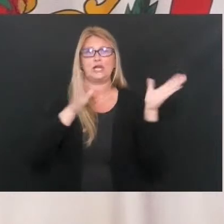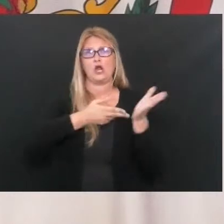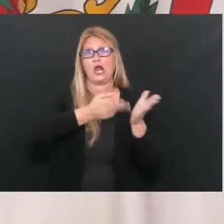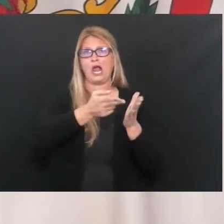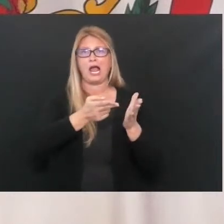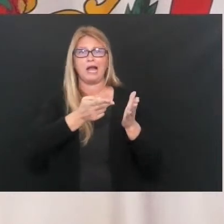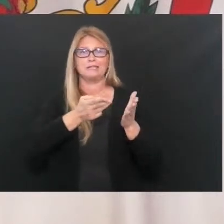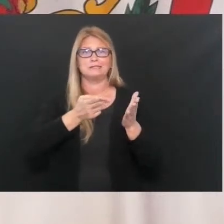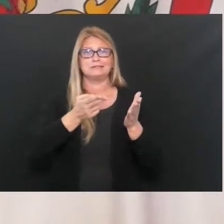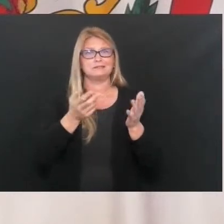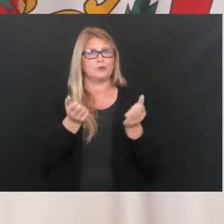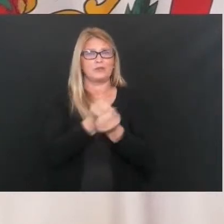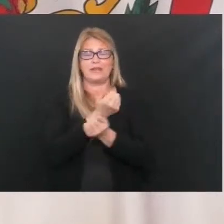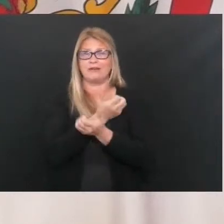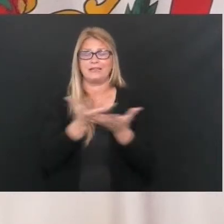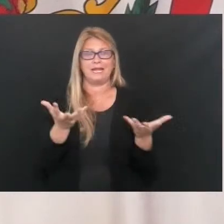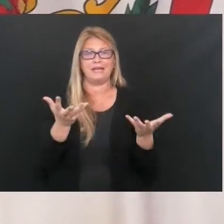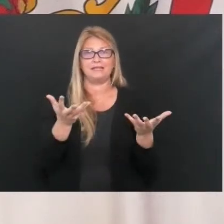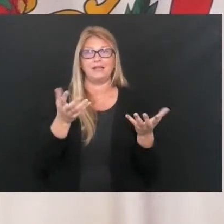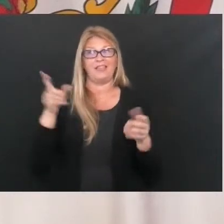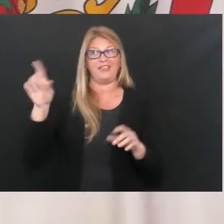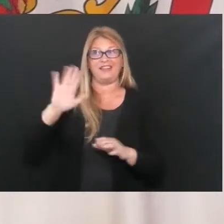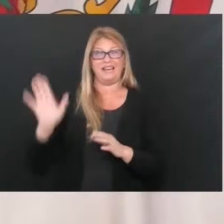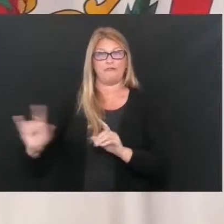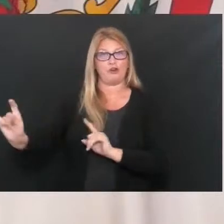they didn't call or anything. But